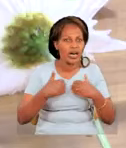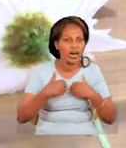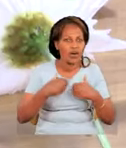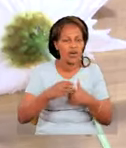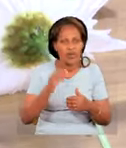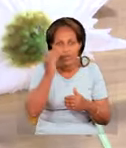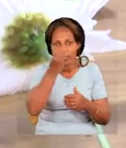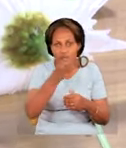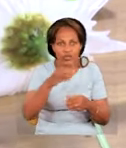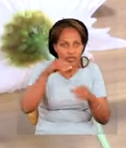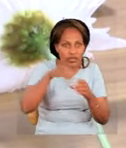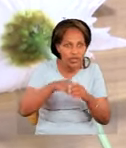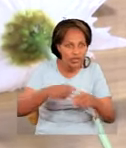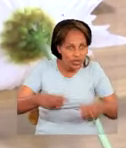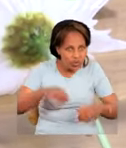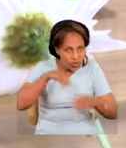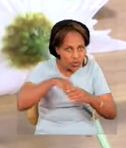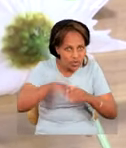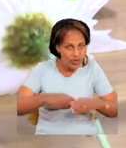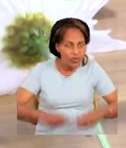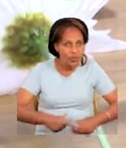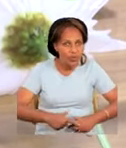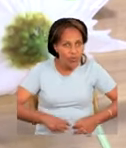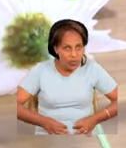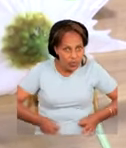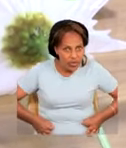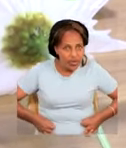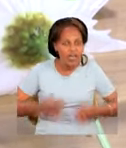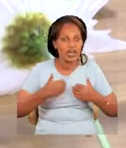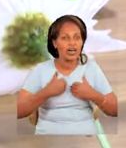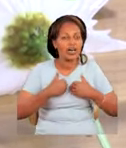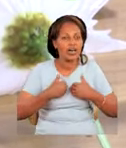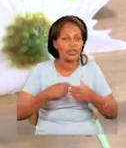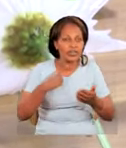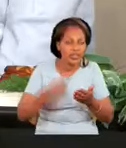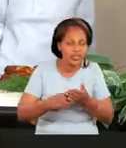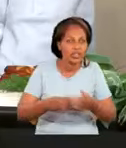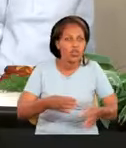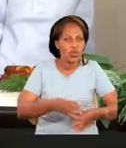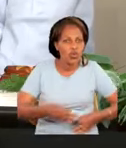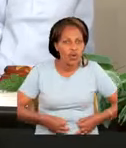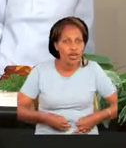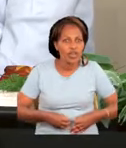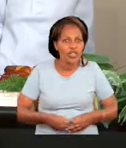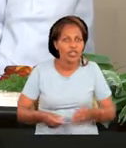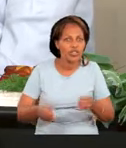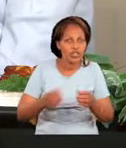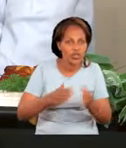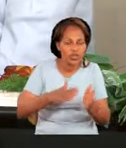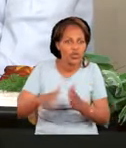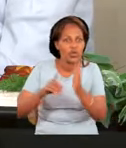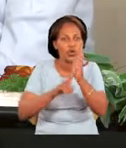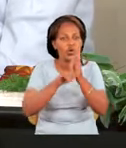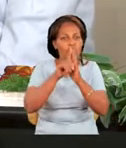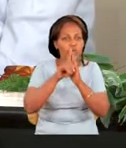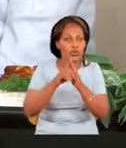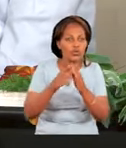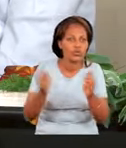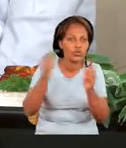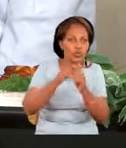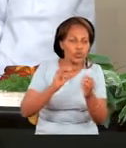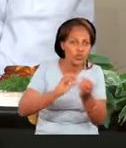flowers. Seeds produced inside the ovaries. The ovary becomes the fruit. Some plants do not